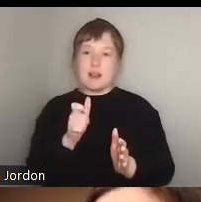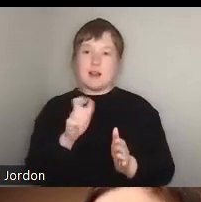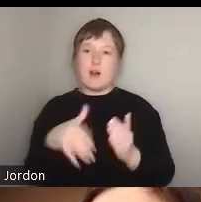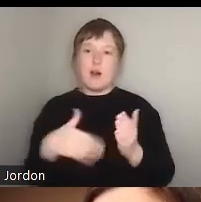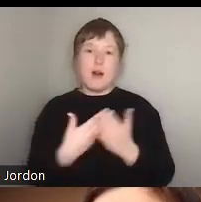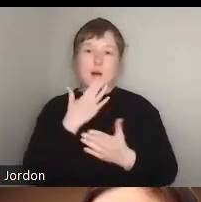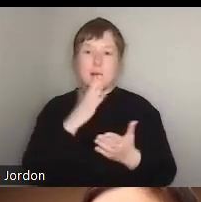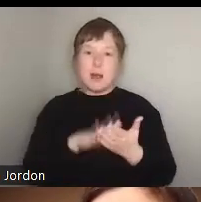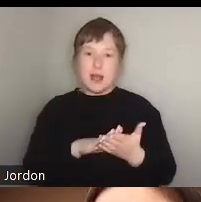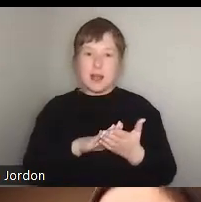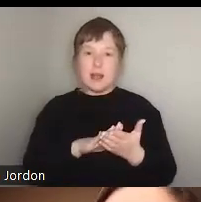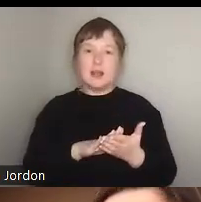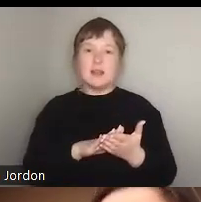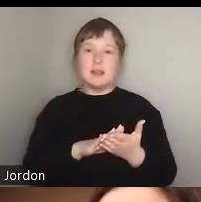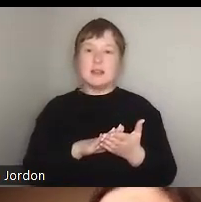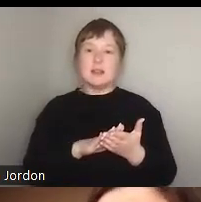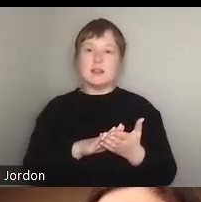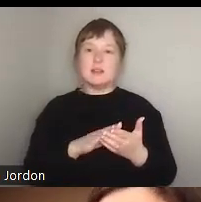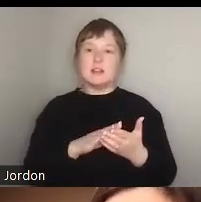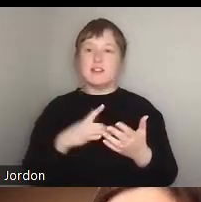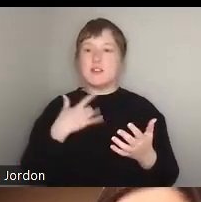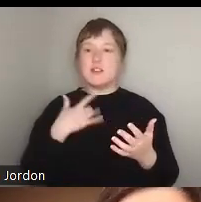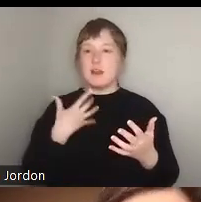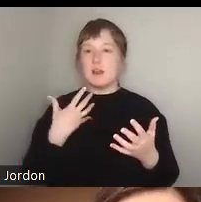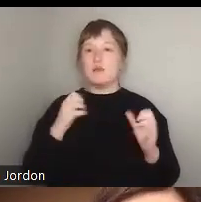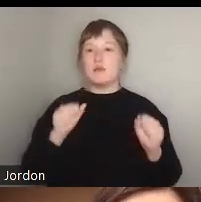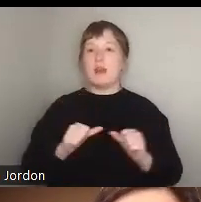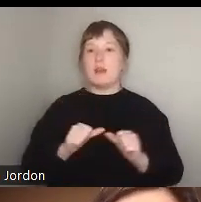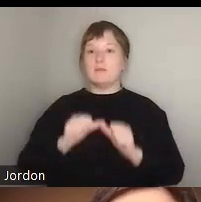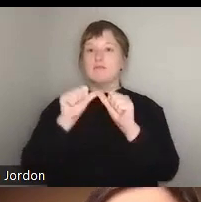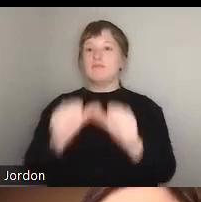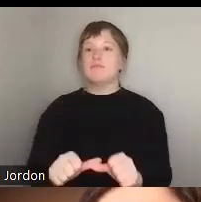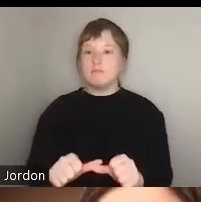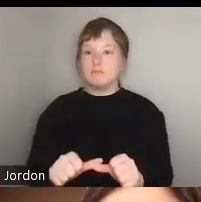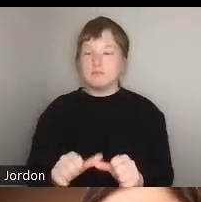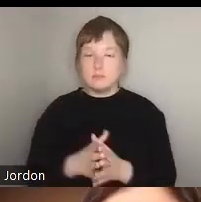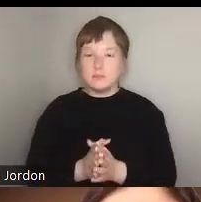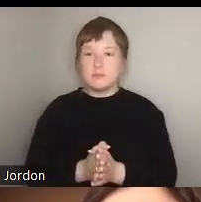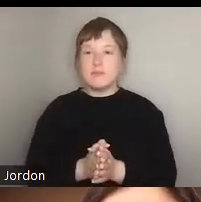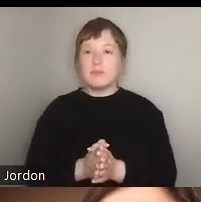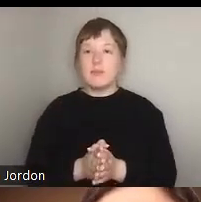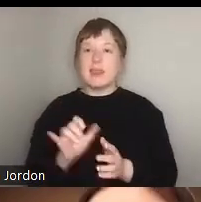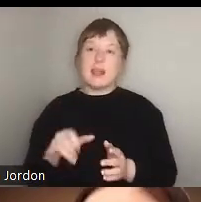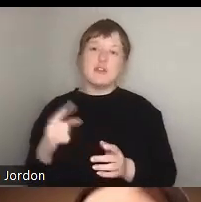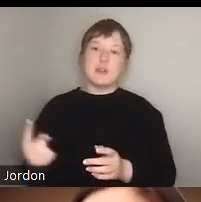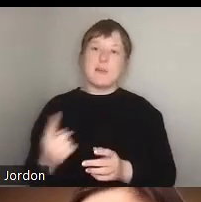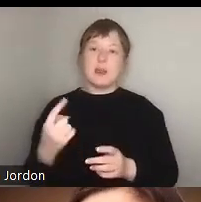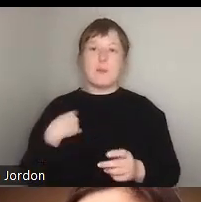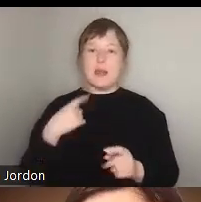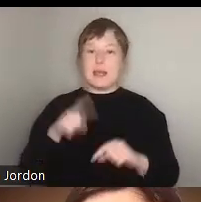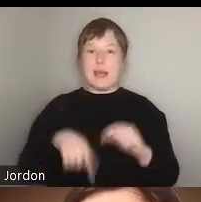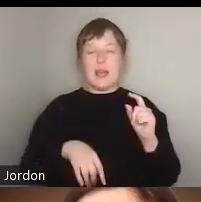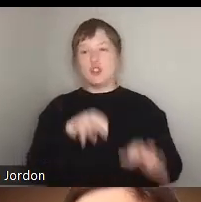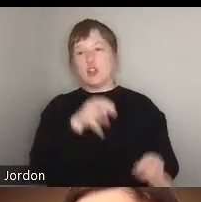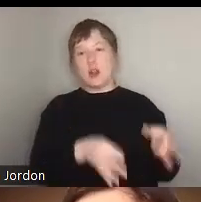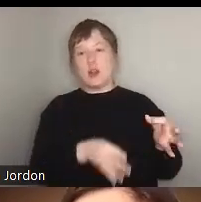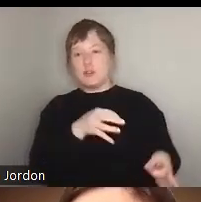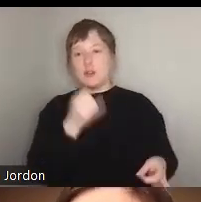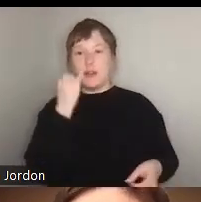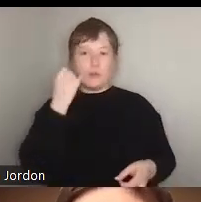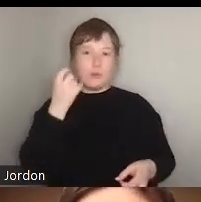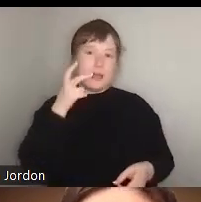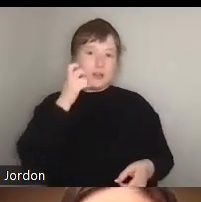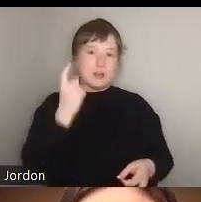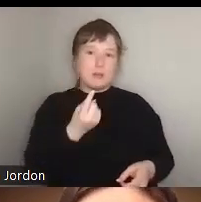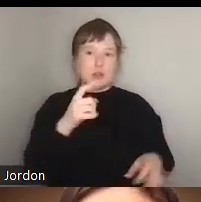bad, to make that situation feel more bearable. So that's just something that I don't think we should be judging if we hear somebody do.